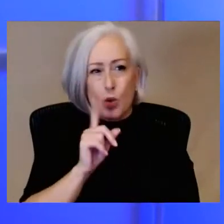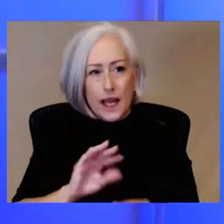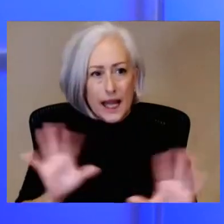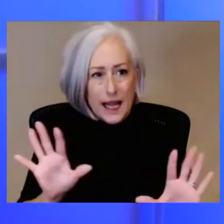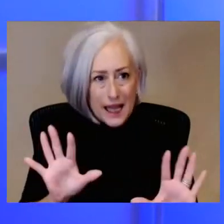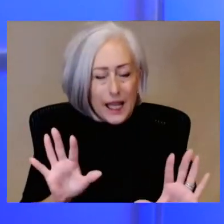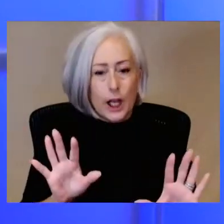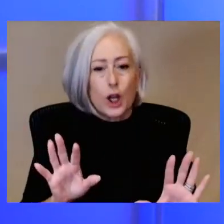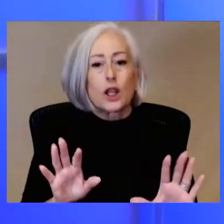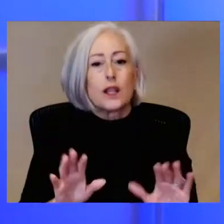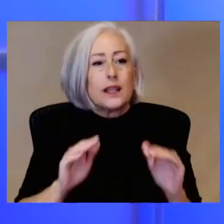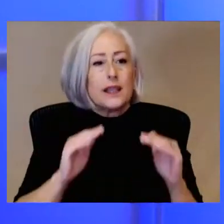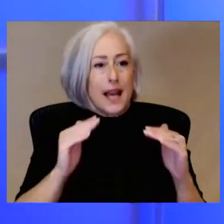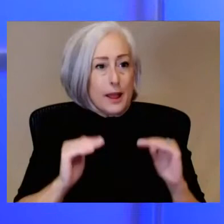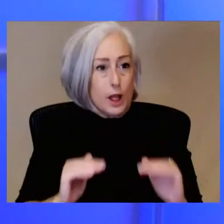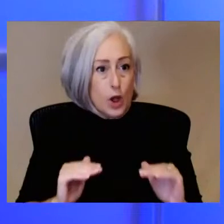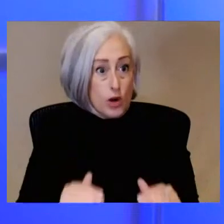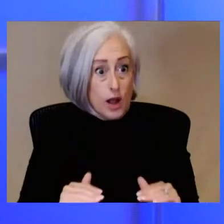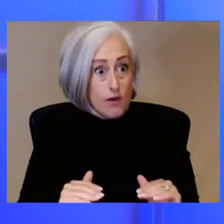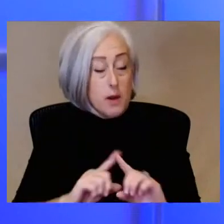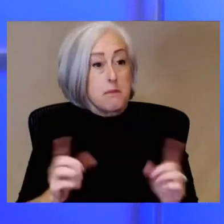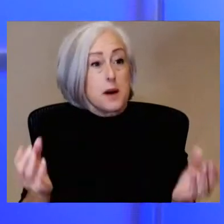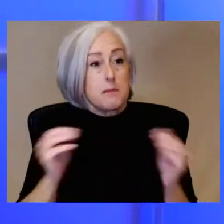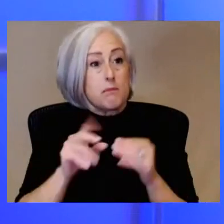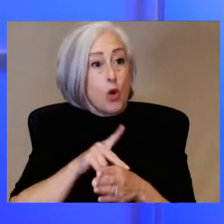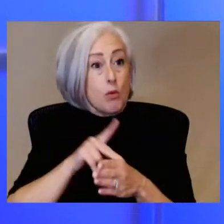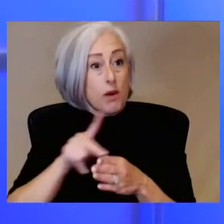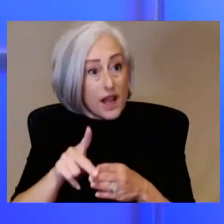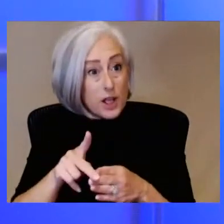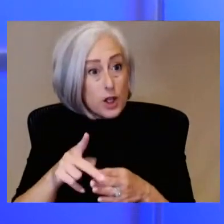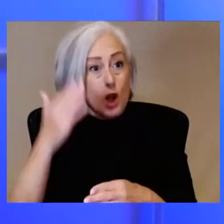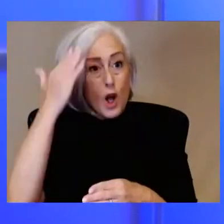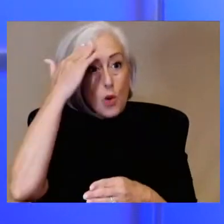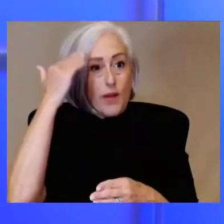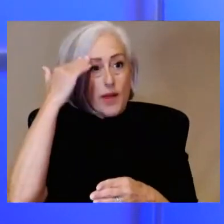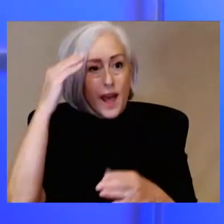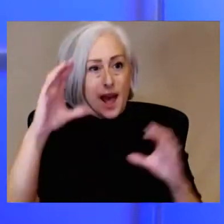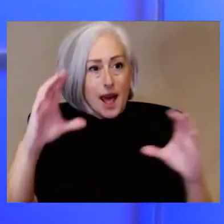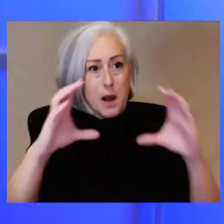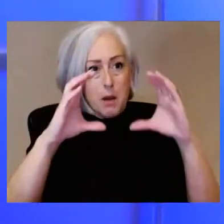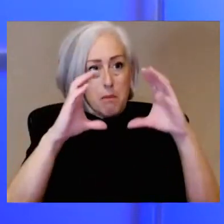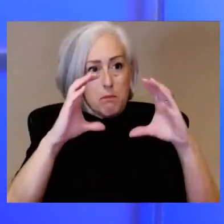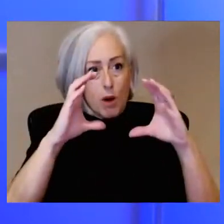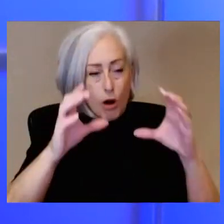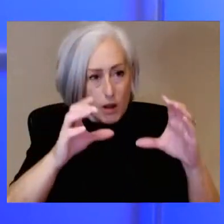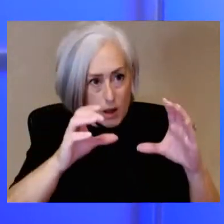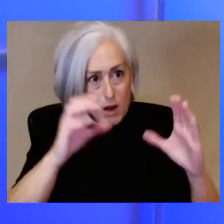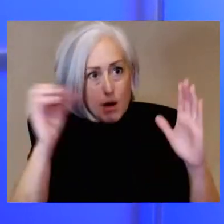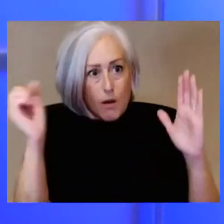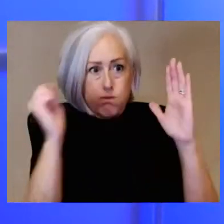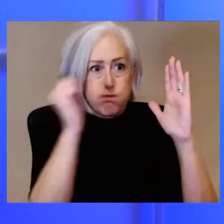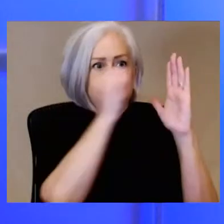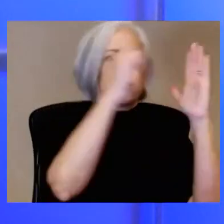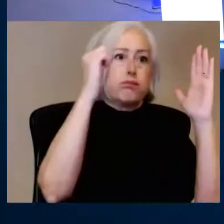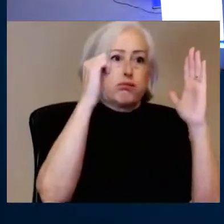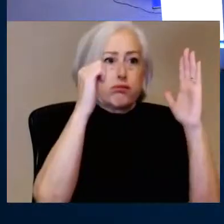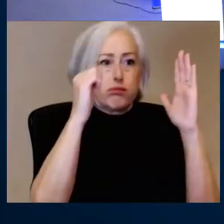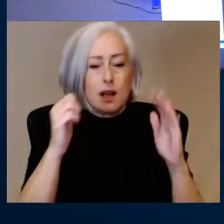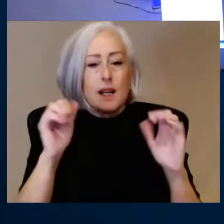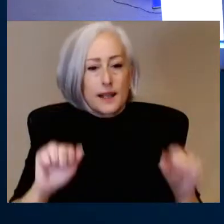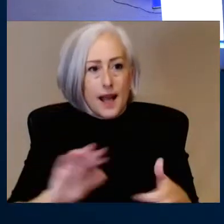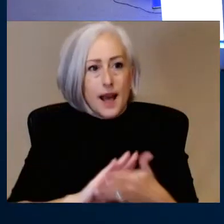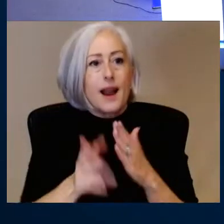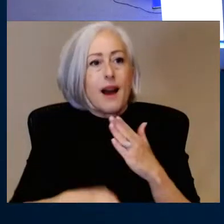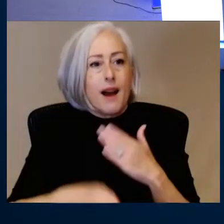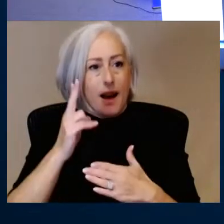lower levels, but you get to the professionals, those headers and all, they can take a toll over time and put people at higher risk. Jess. Maggie wants to know, are